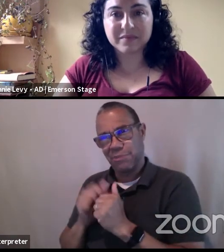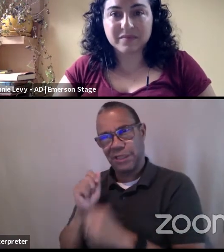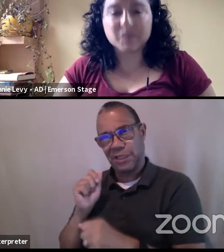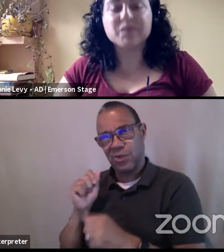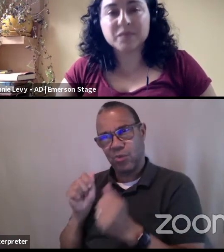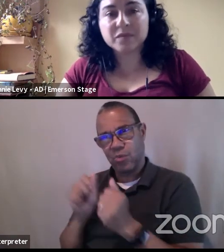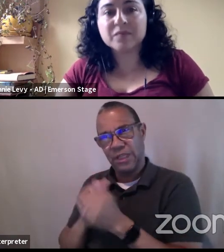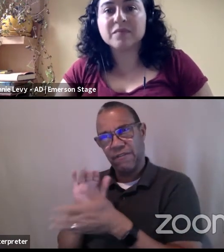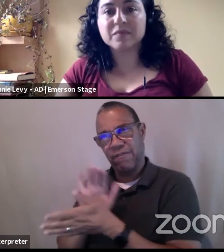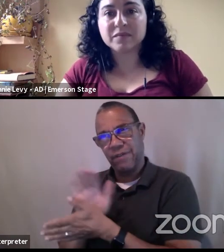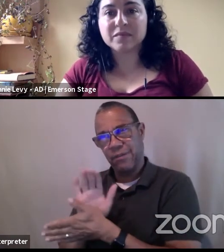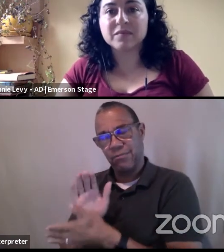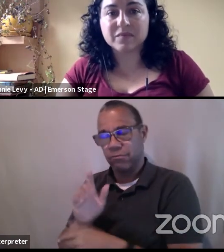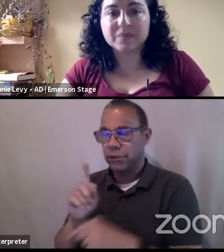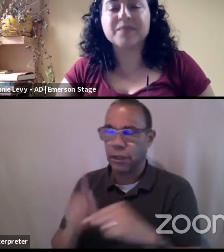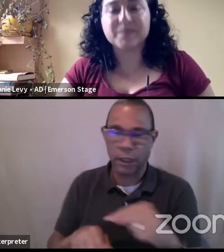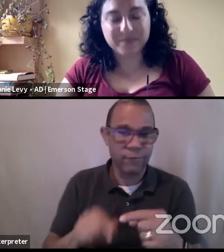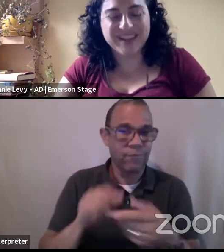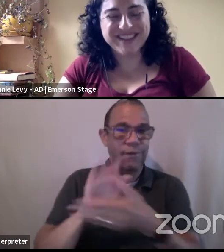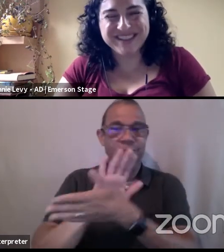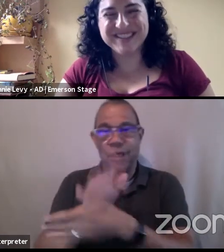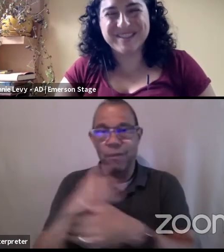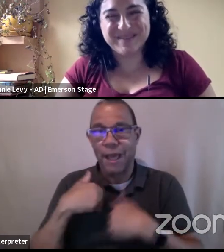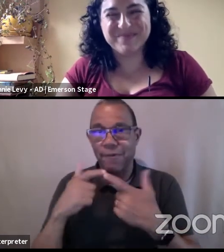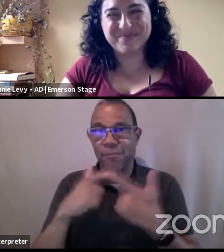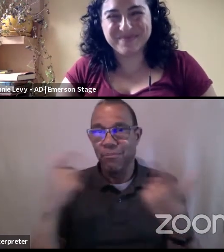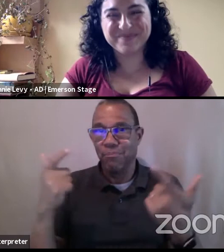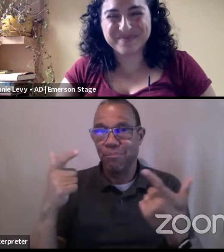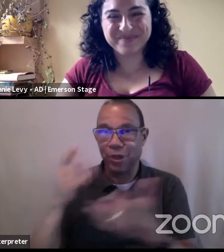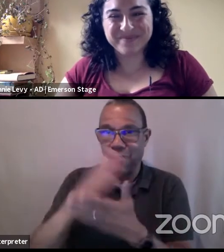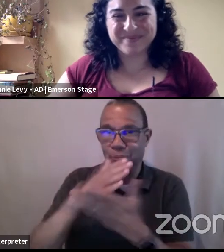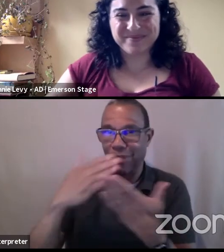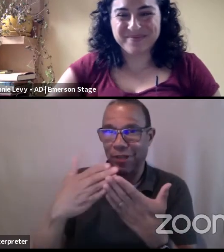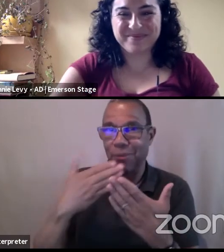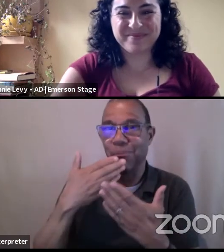competing with film. Film has much bigger budgets than me in my living room.